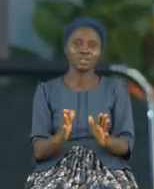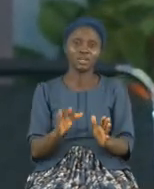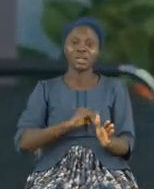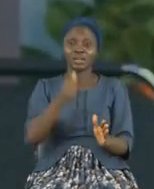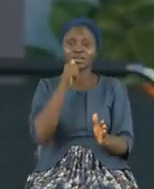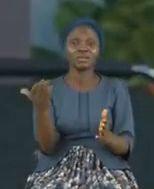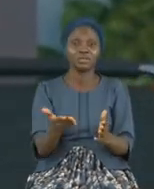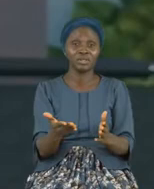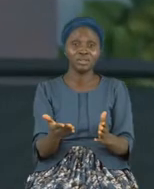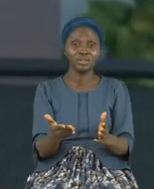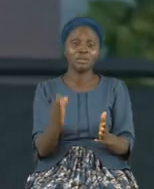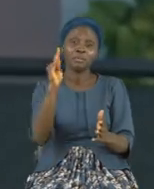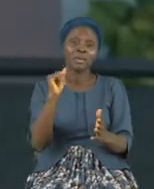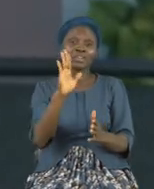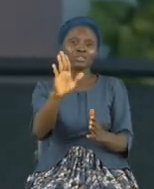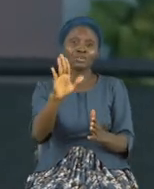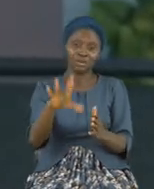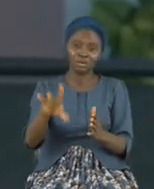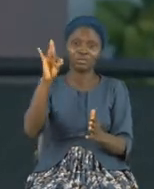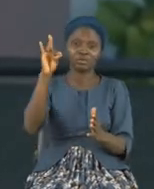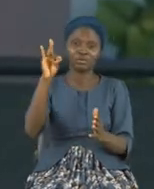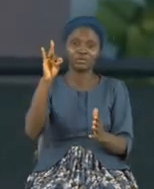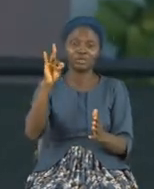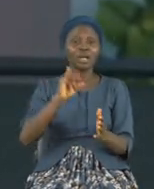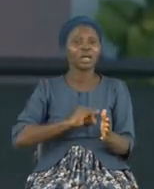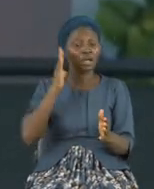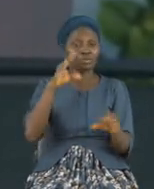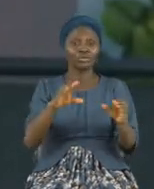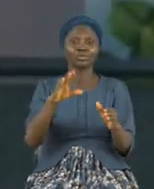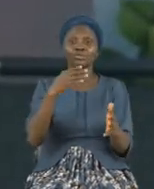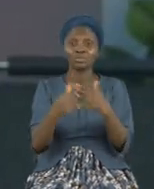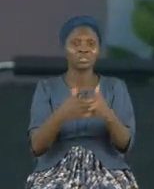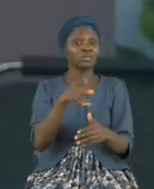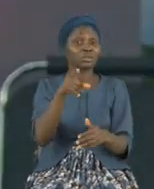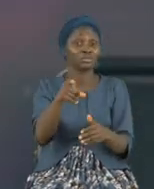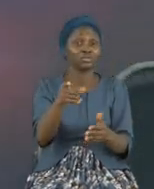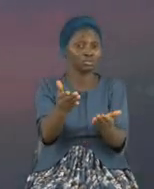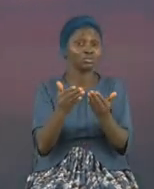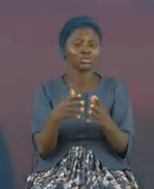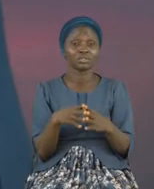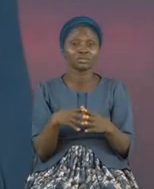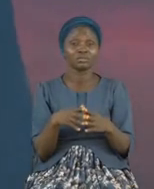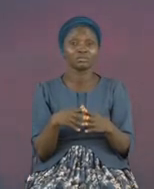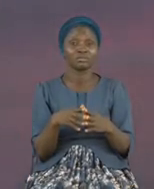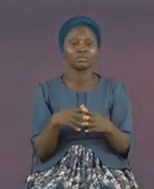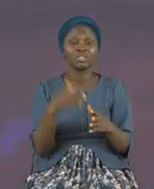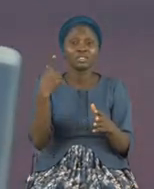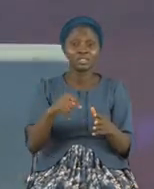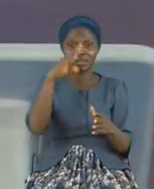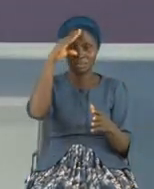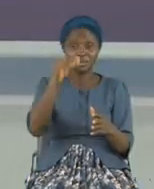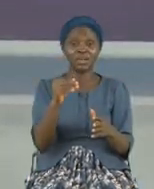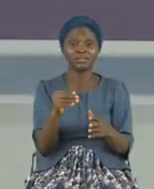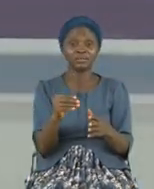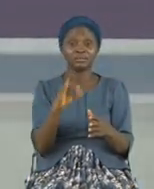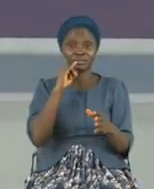appointment. I will do whatever you want. The man did not have the name of Jesus. Only the people that